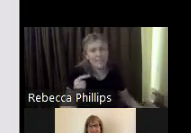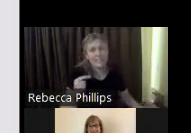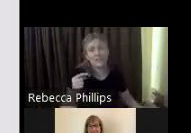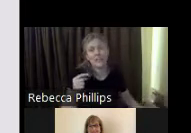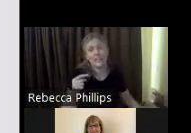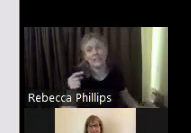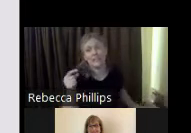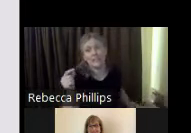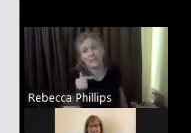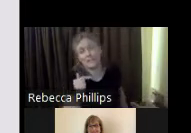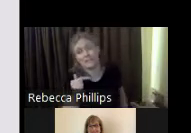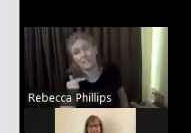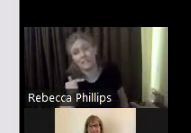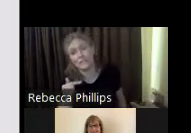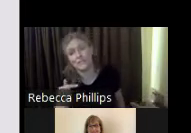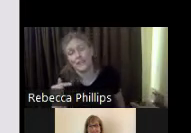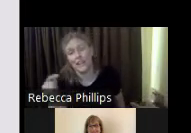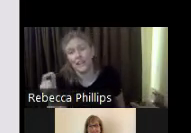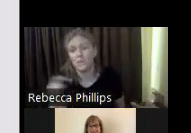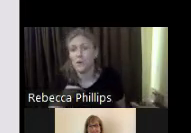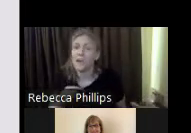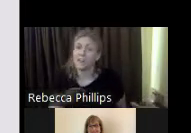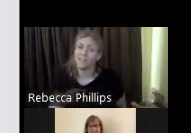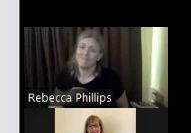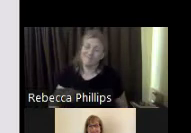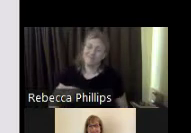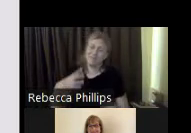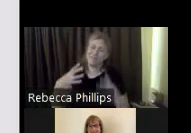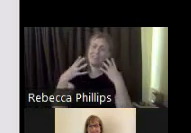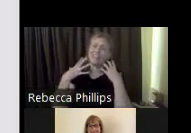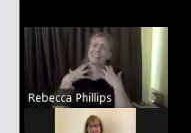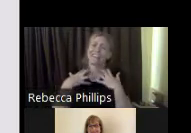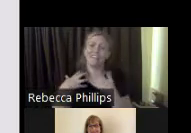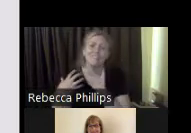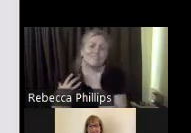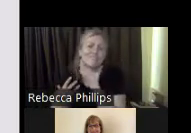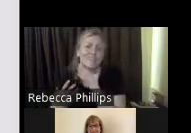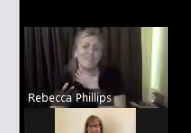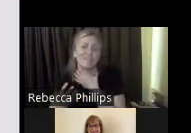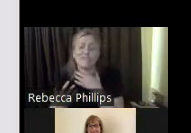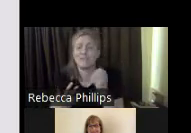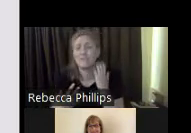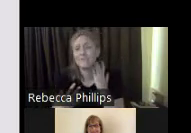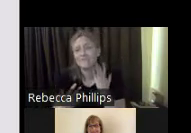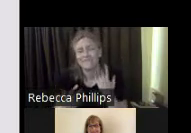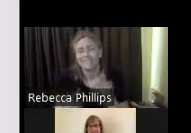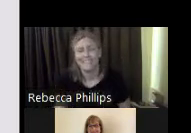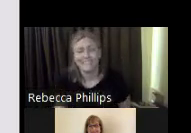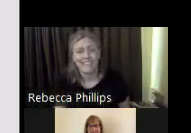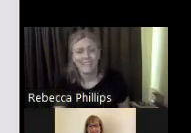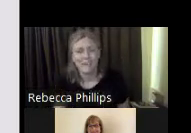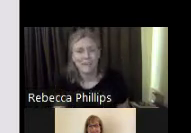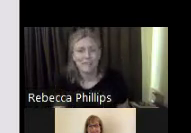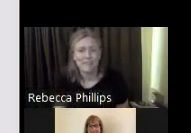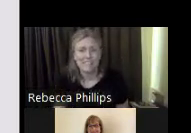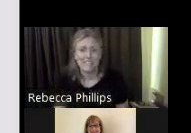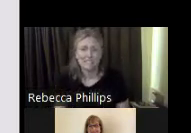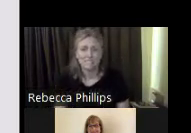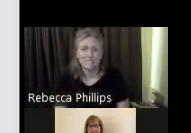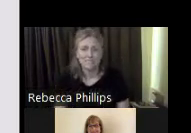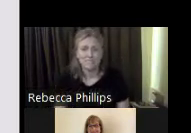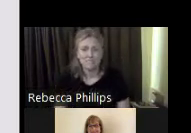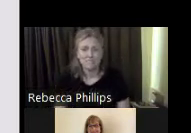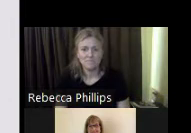That is like straight lemon juice and warm water. I try to like clear out everything in my throat. I get better from this